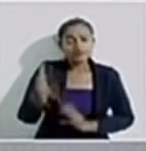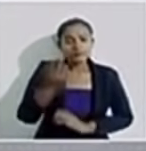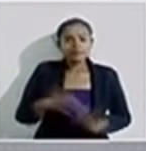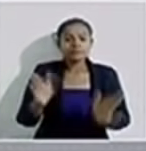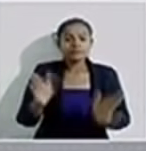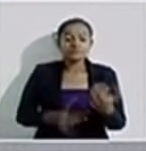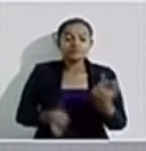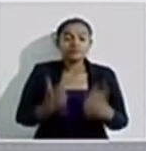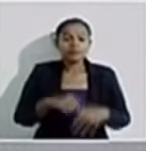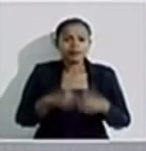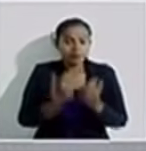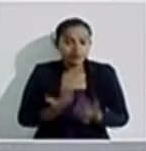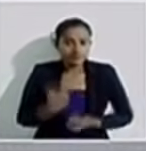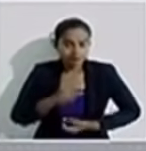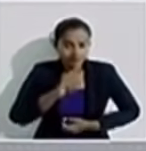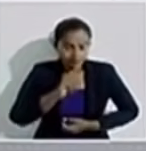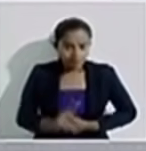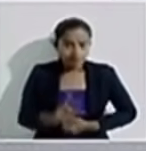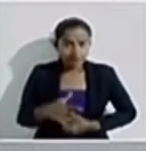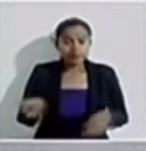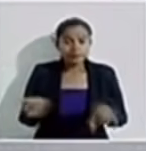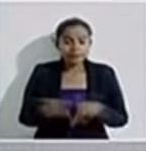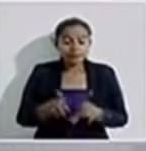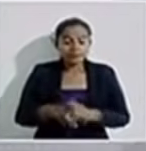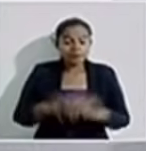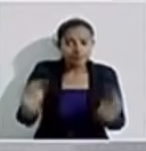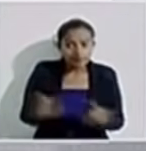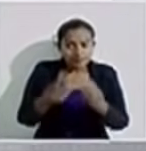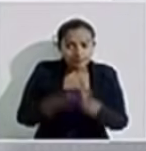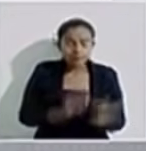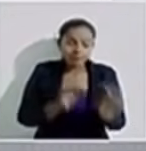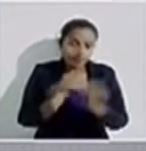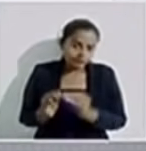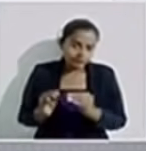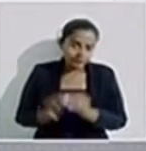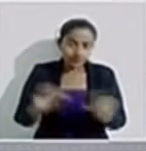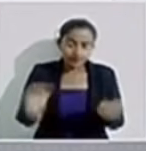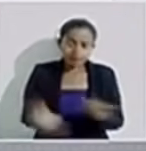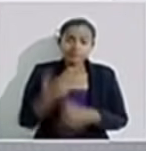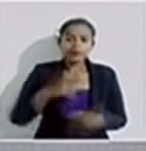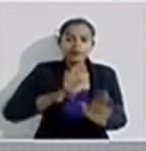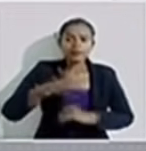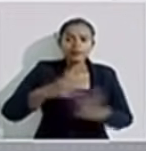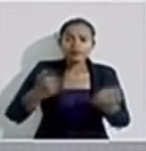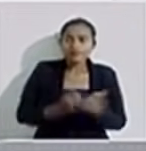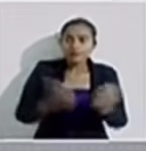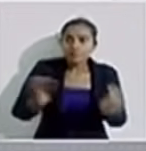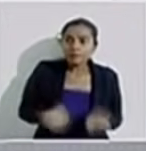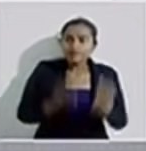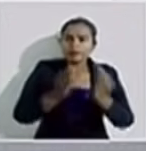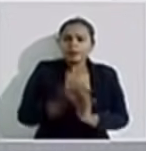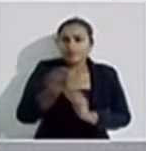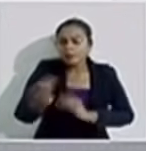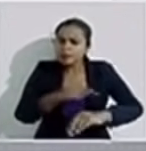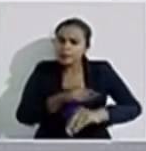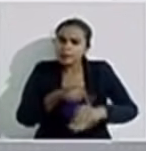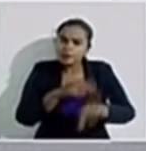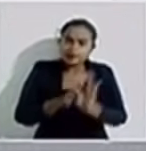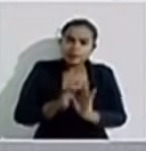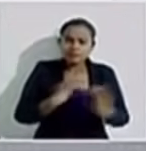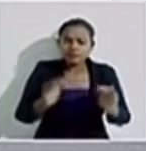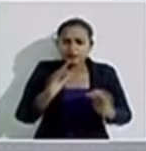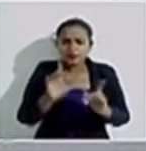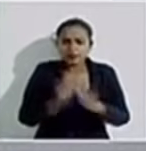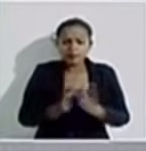"Such inflows are piecemeal and boost foreign exchange reserves only temporarily and marginally given the government's external